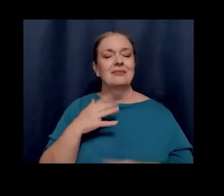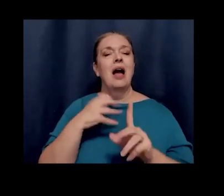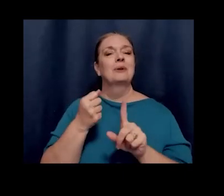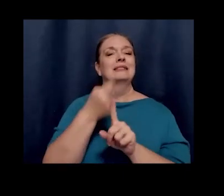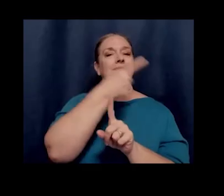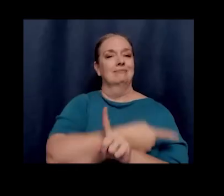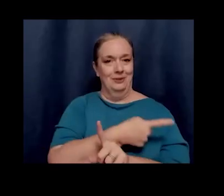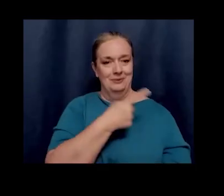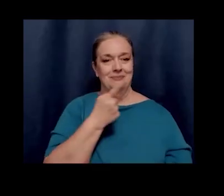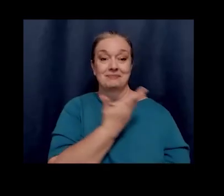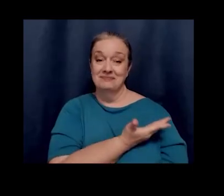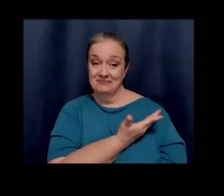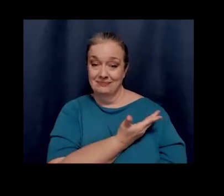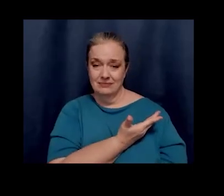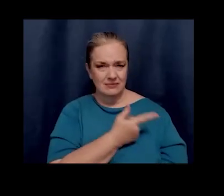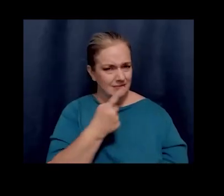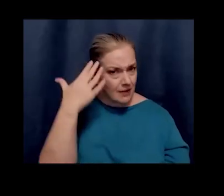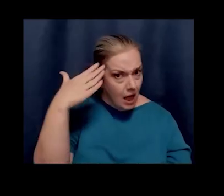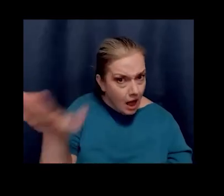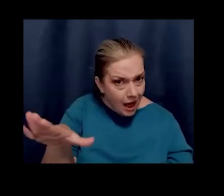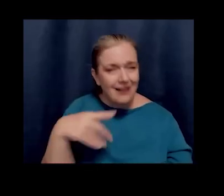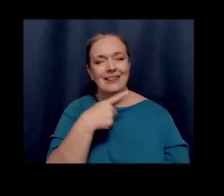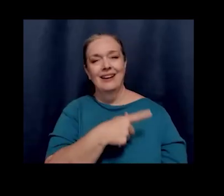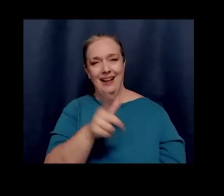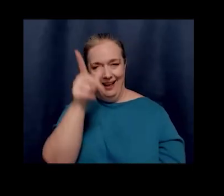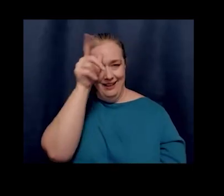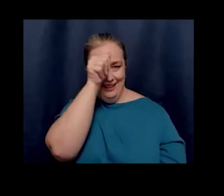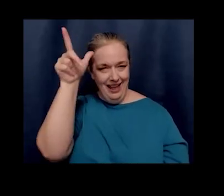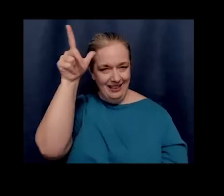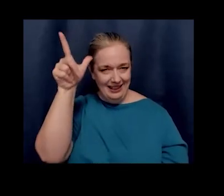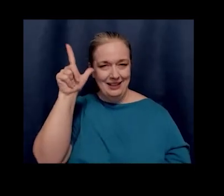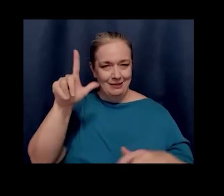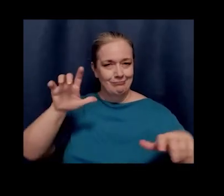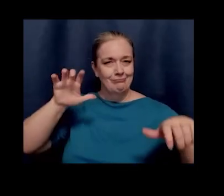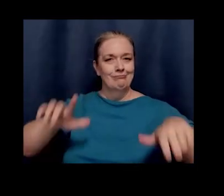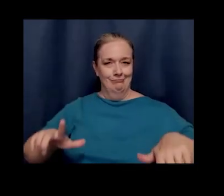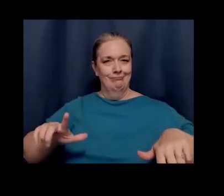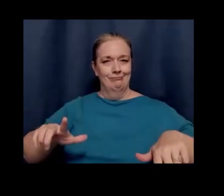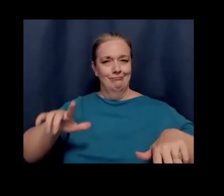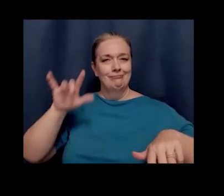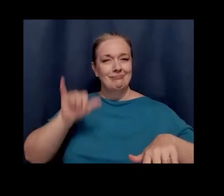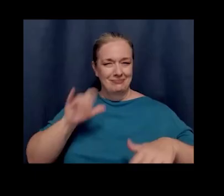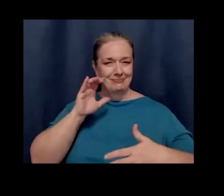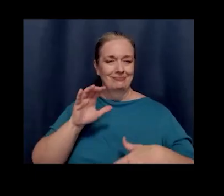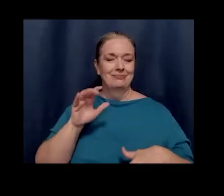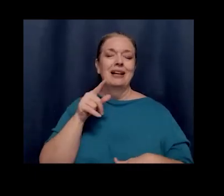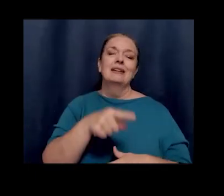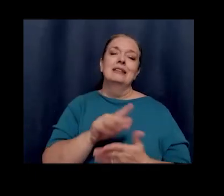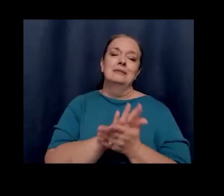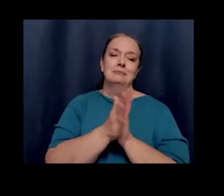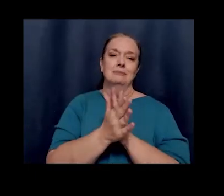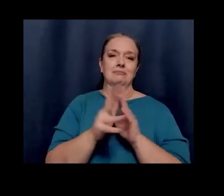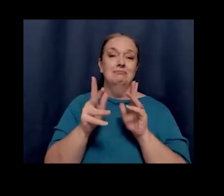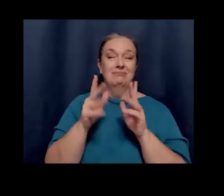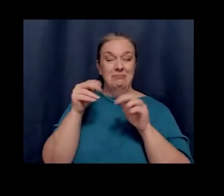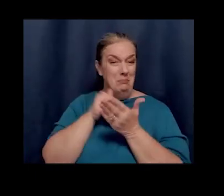detour. Here, in case no one knows, is the Lincoln Memorial. I'm pretty sure everybody here knows what it is. And this has become a place of